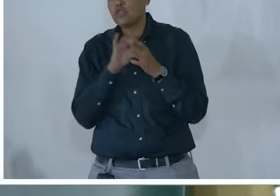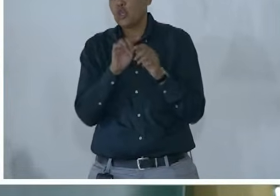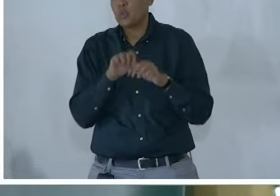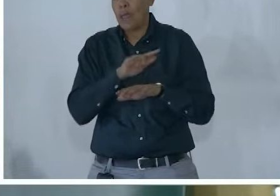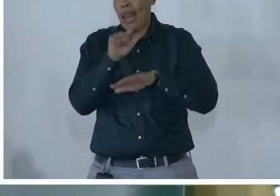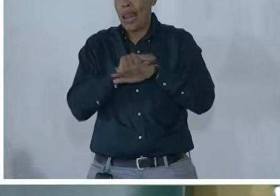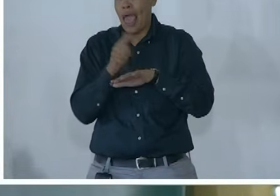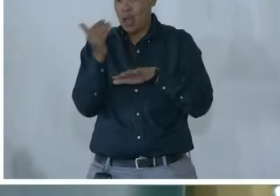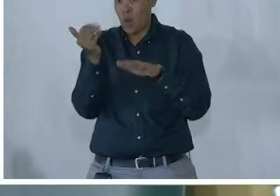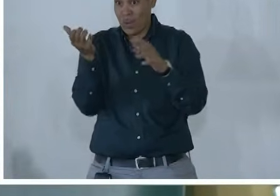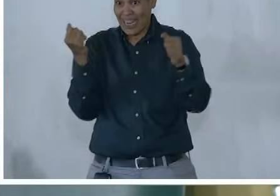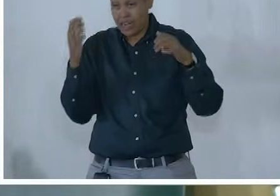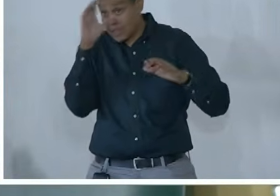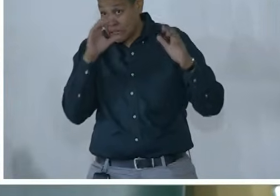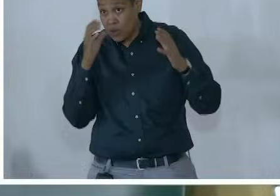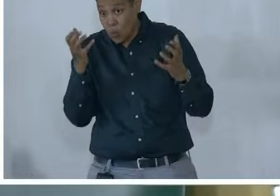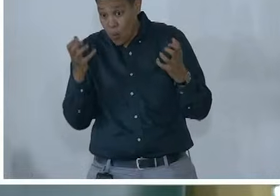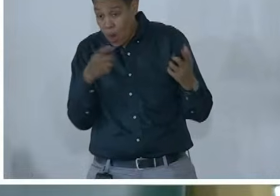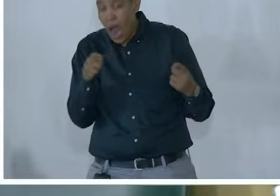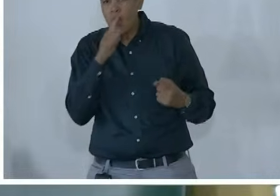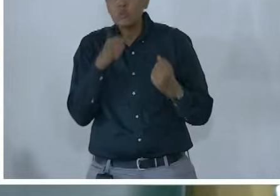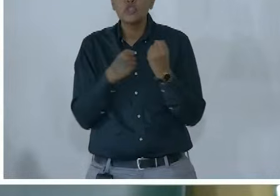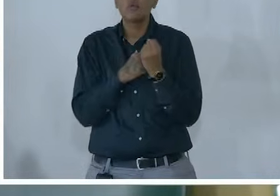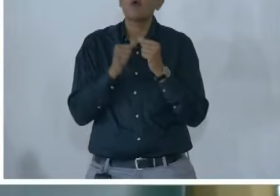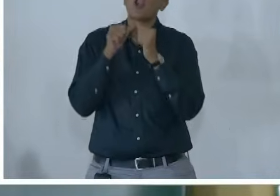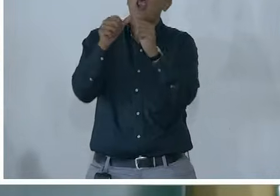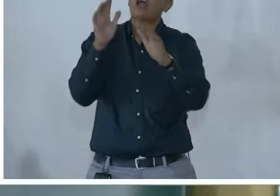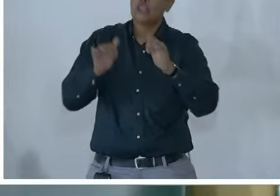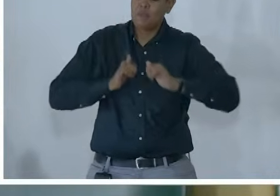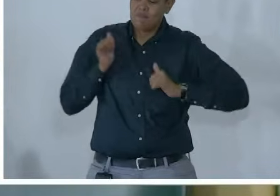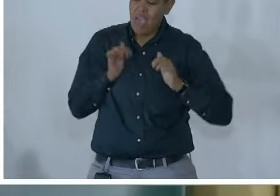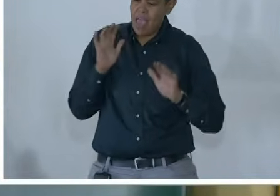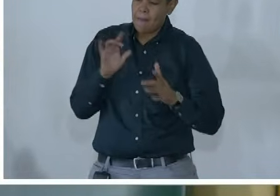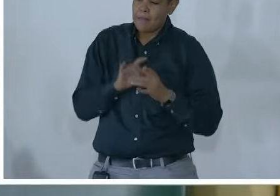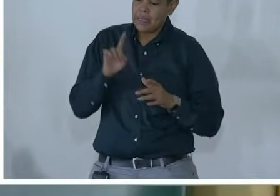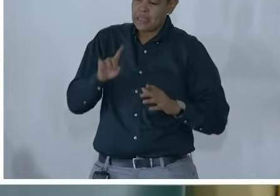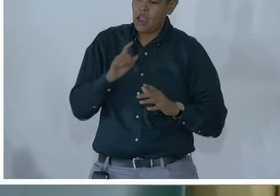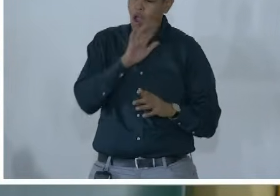being pursued, which would support the long-term viability